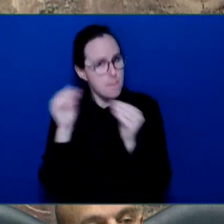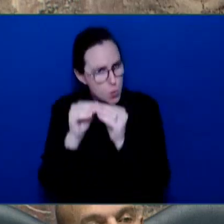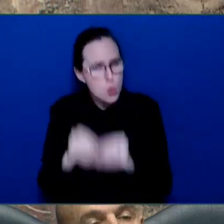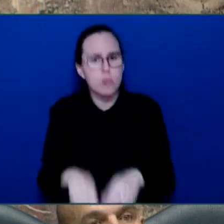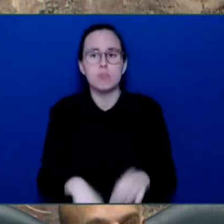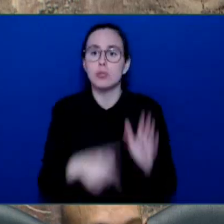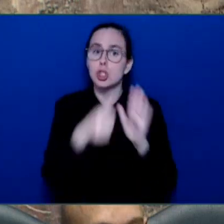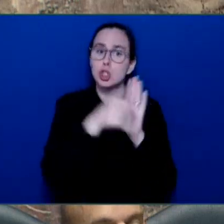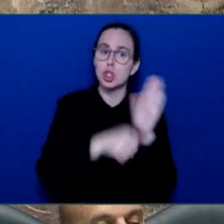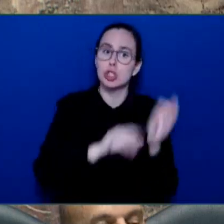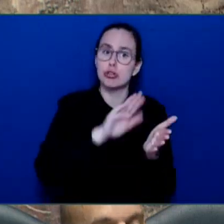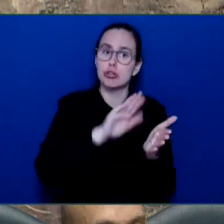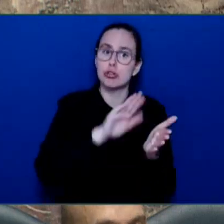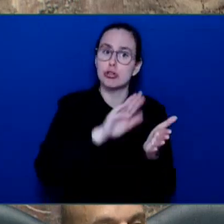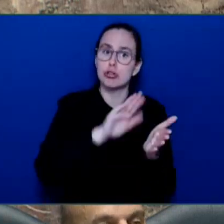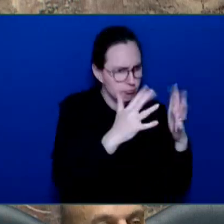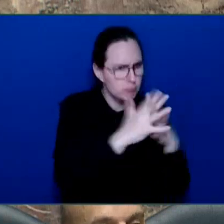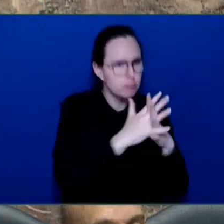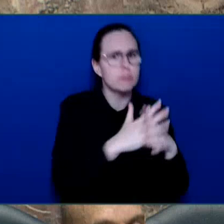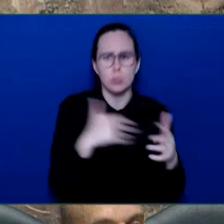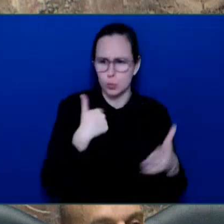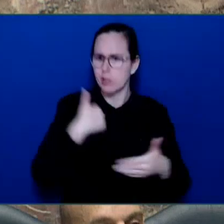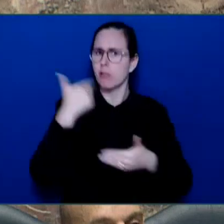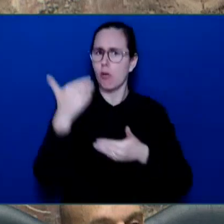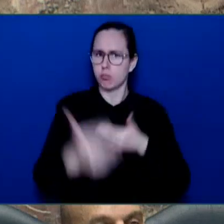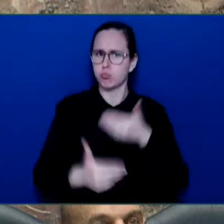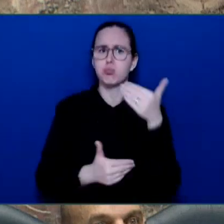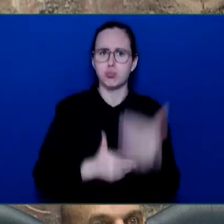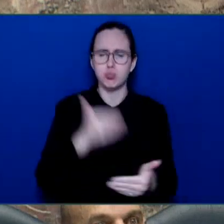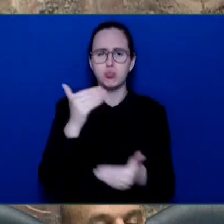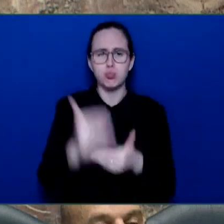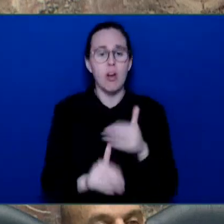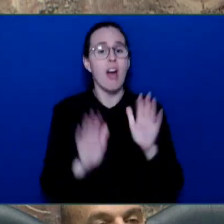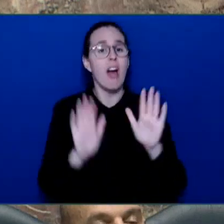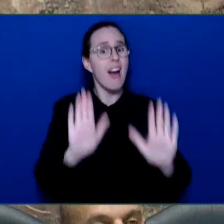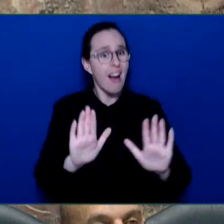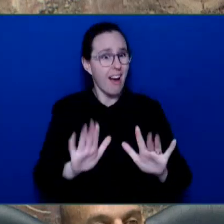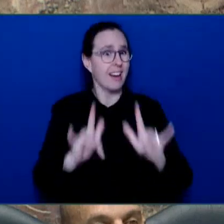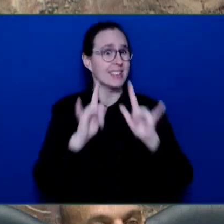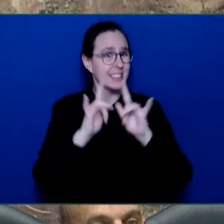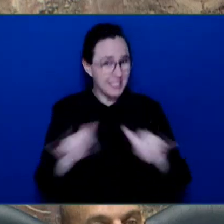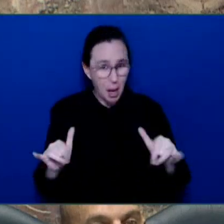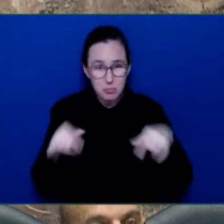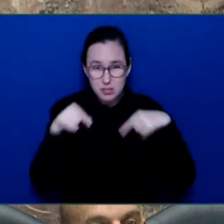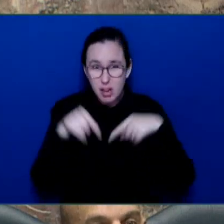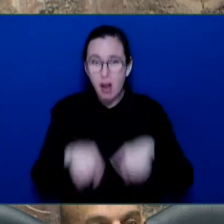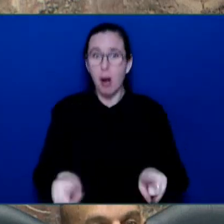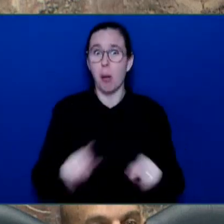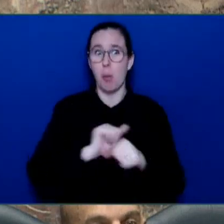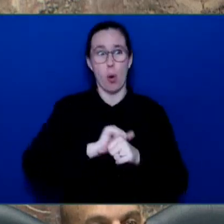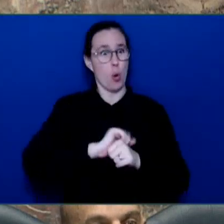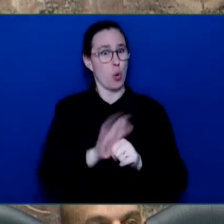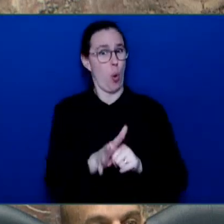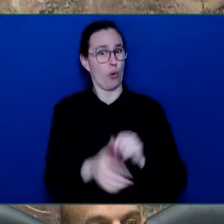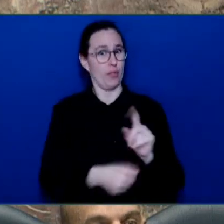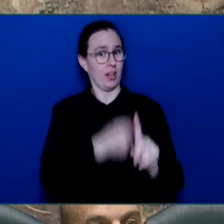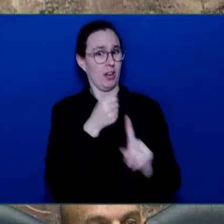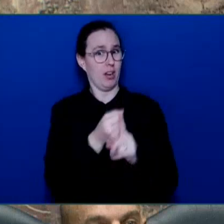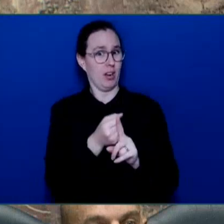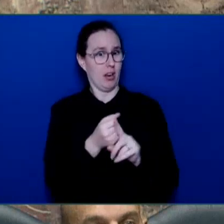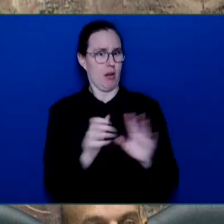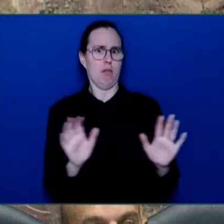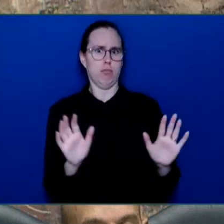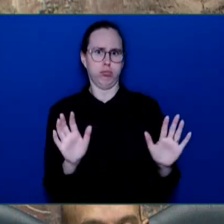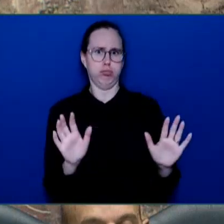with a COVID-19 pandemic, for example, which did lead to an increase in the use of agency nurses. We had more to do. We didn't want to send